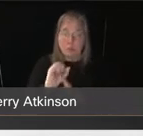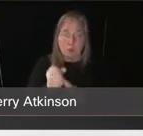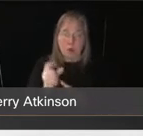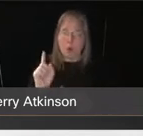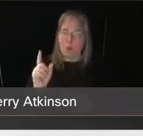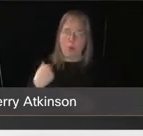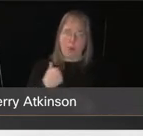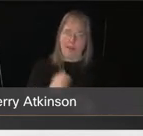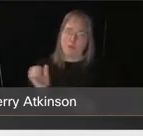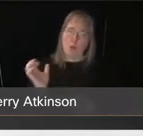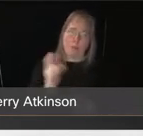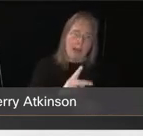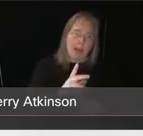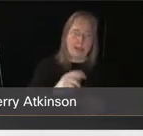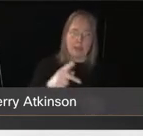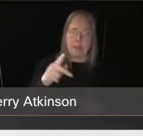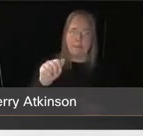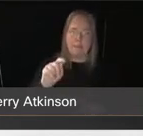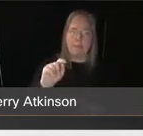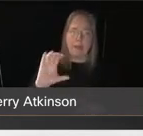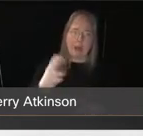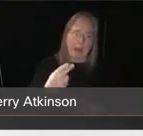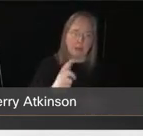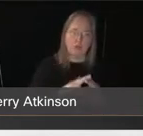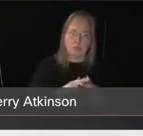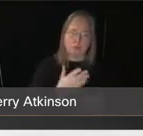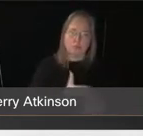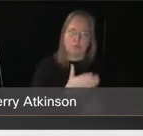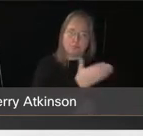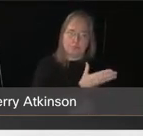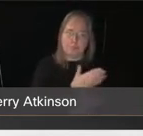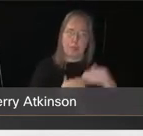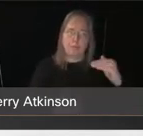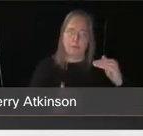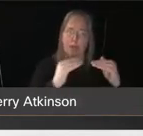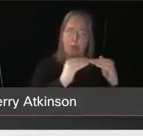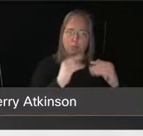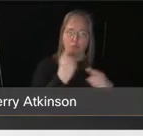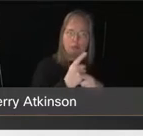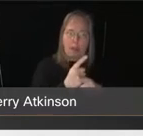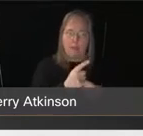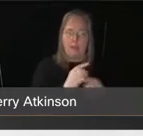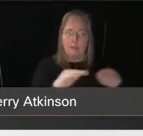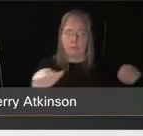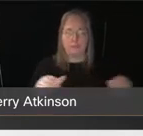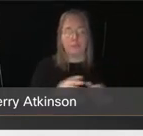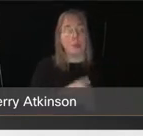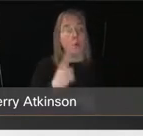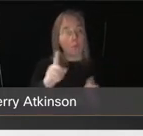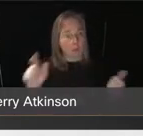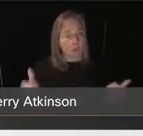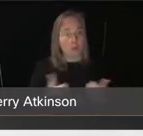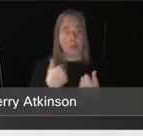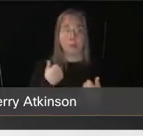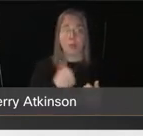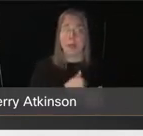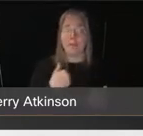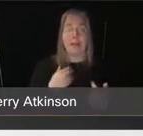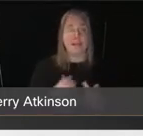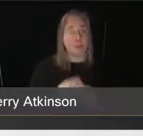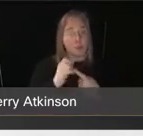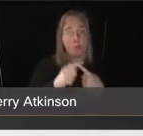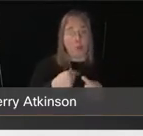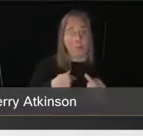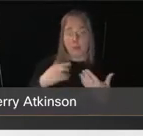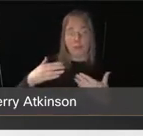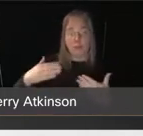and do some patchwork to bring it back up to par. One of the other challenges that we have, especially when we don't get the funding to the